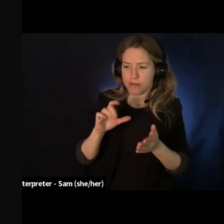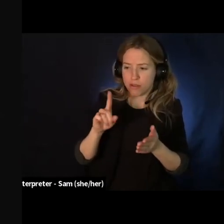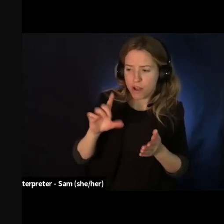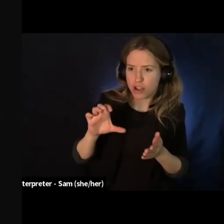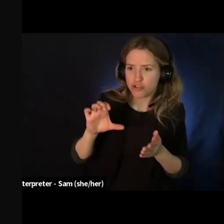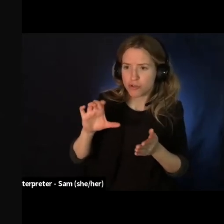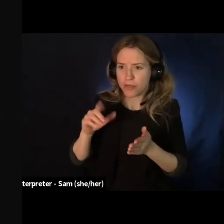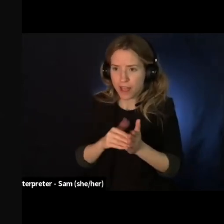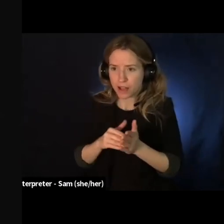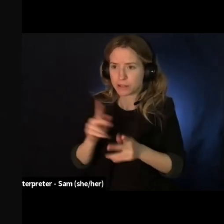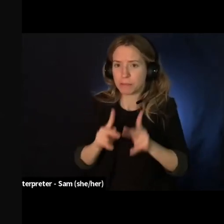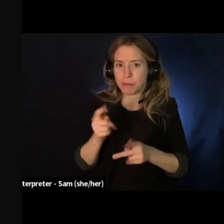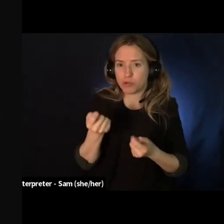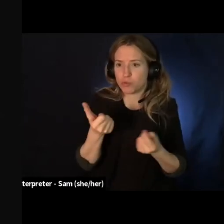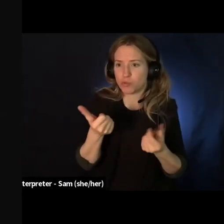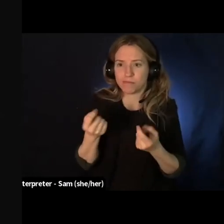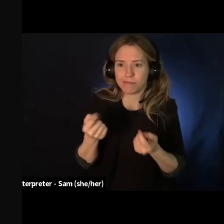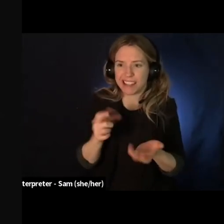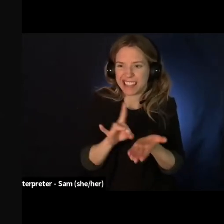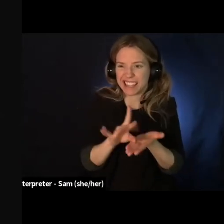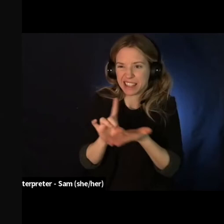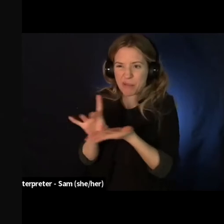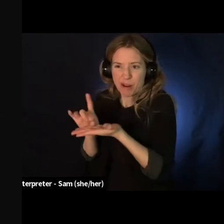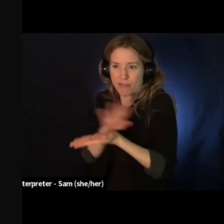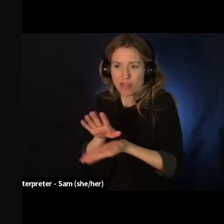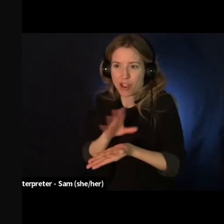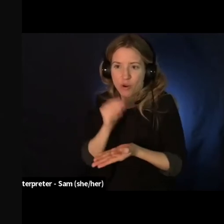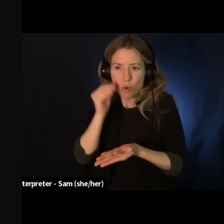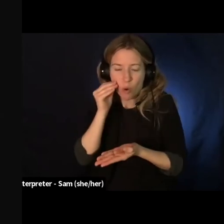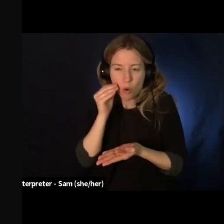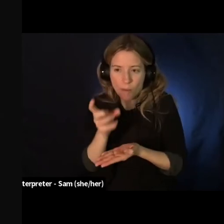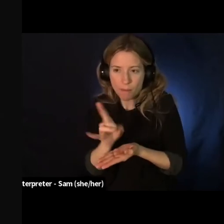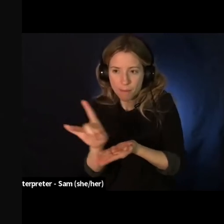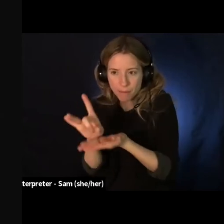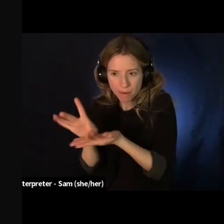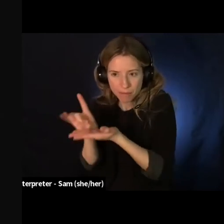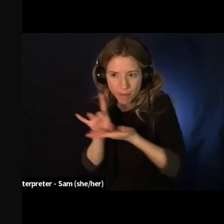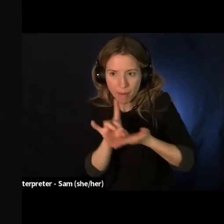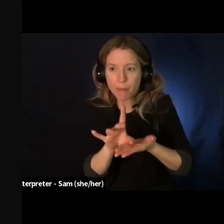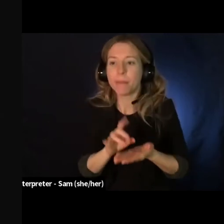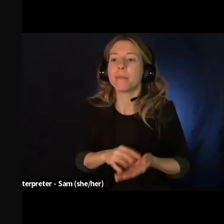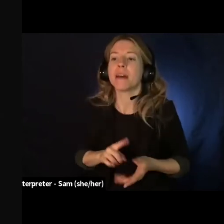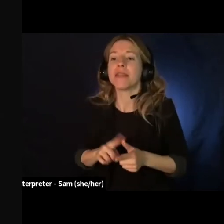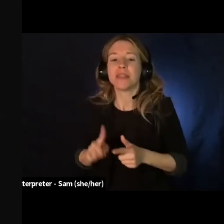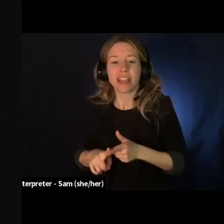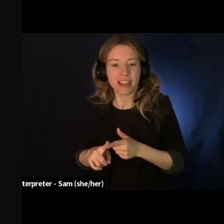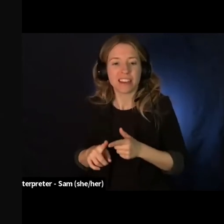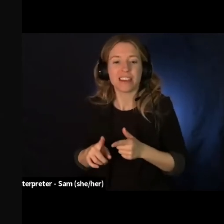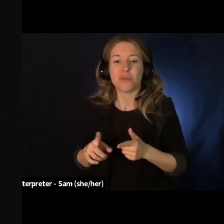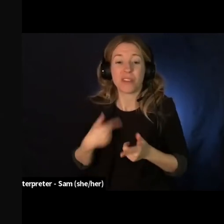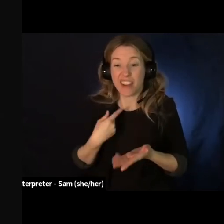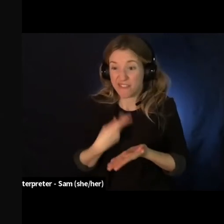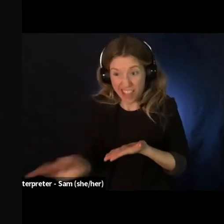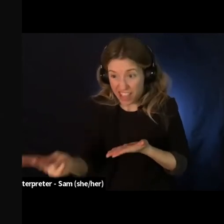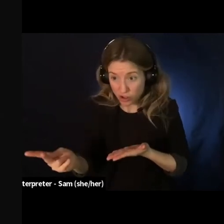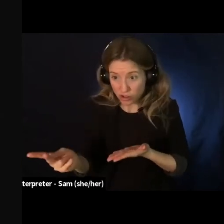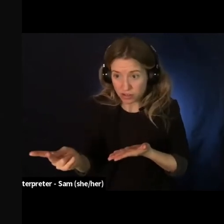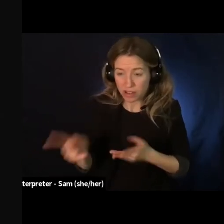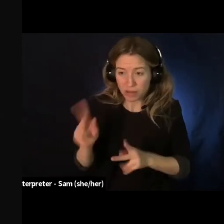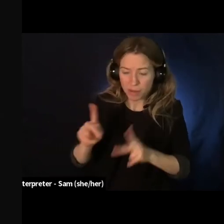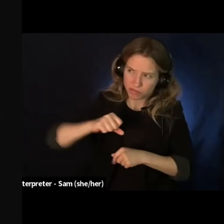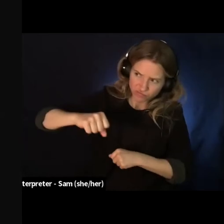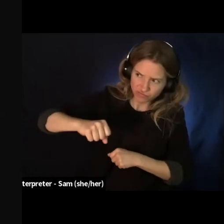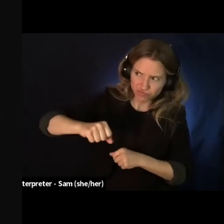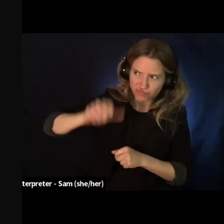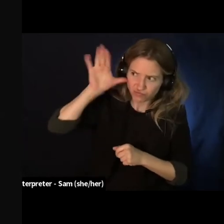1964, Ford, 2 months later, began to dump their industrial waste from the largest automobile